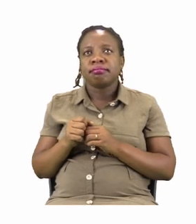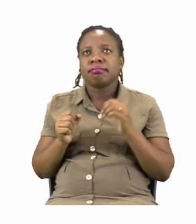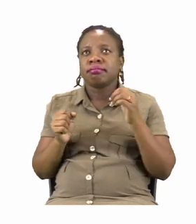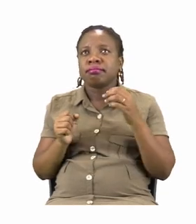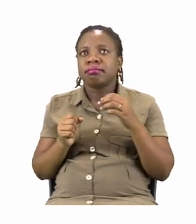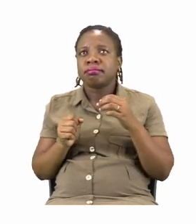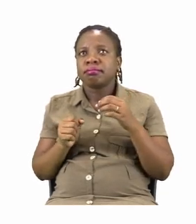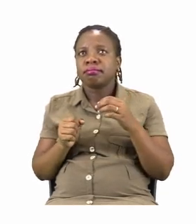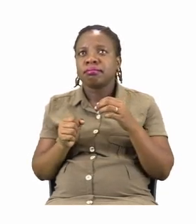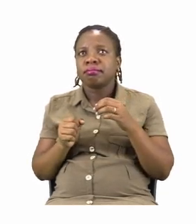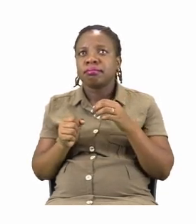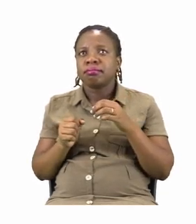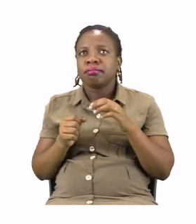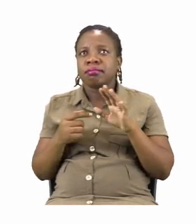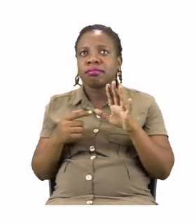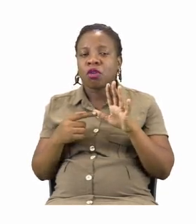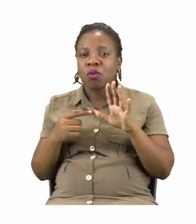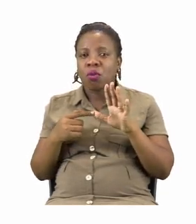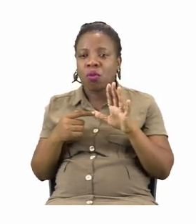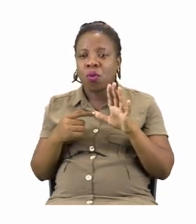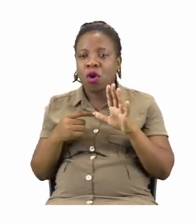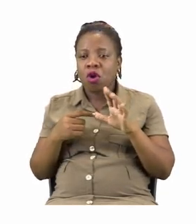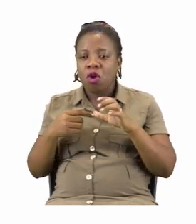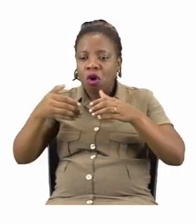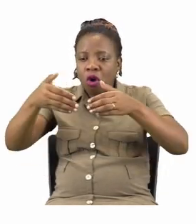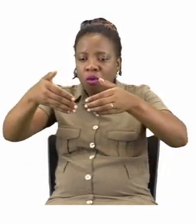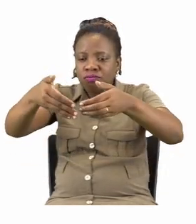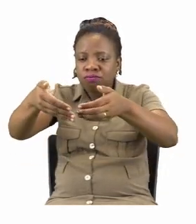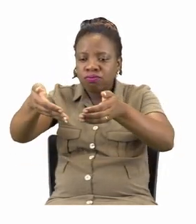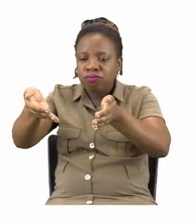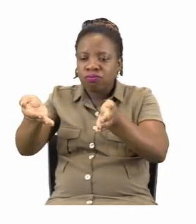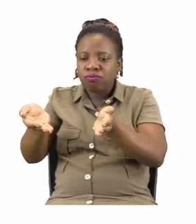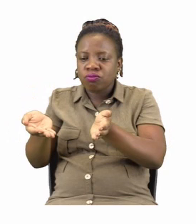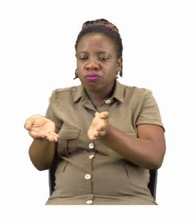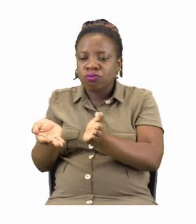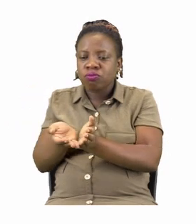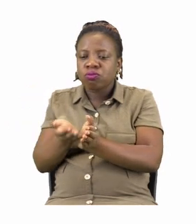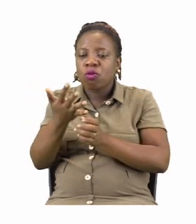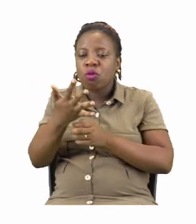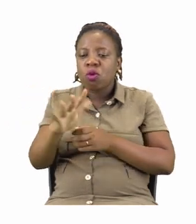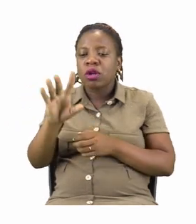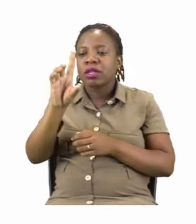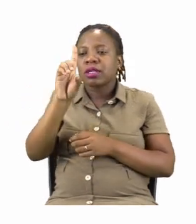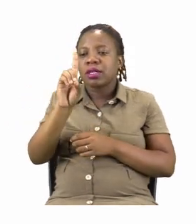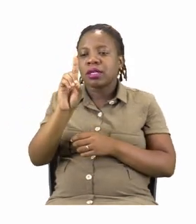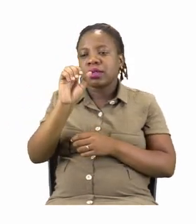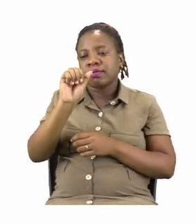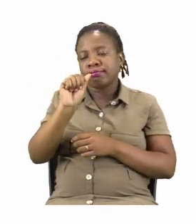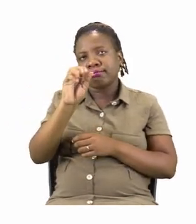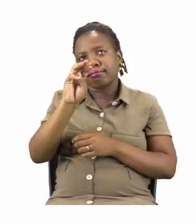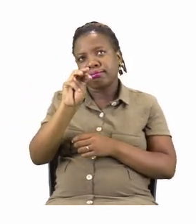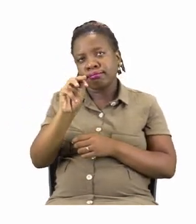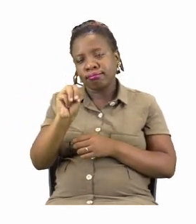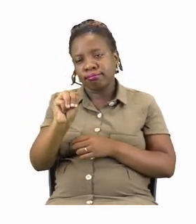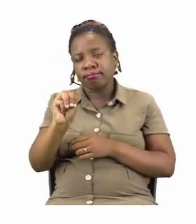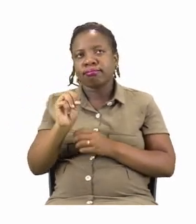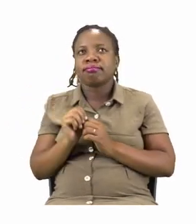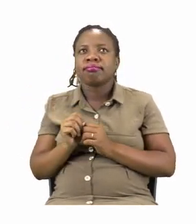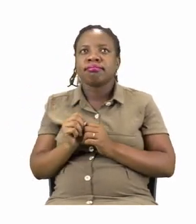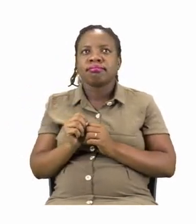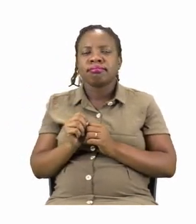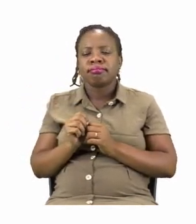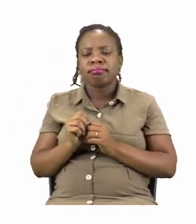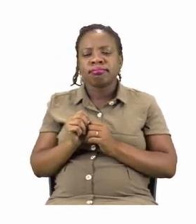also a little dam. Now everyone, you need to have a good look at these pictures, and